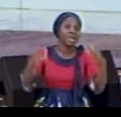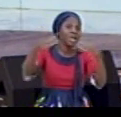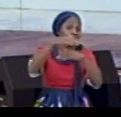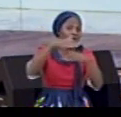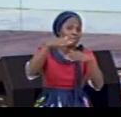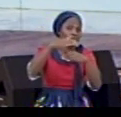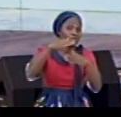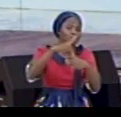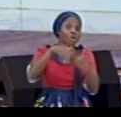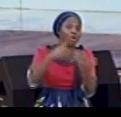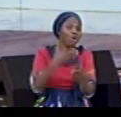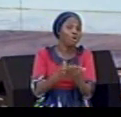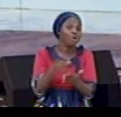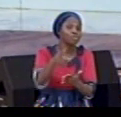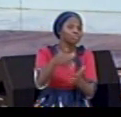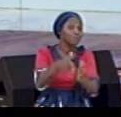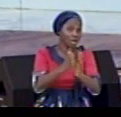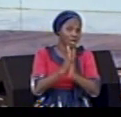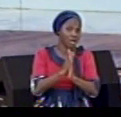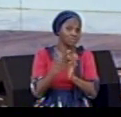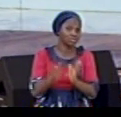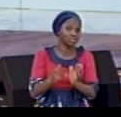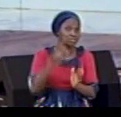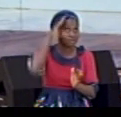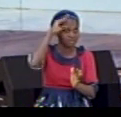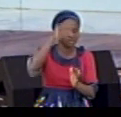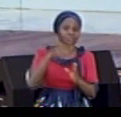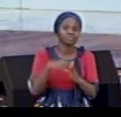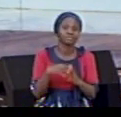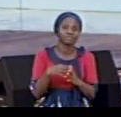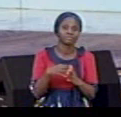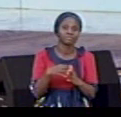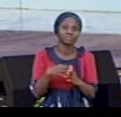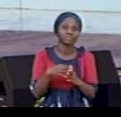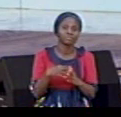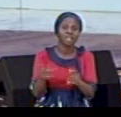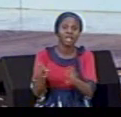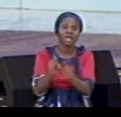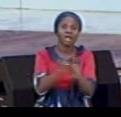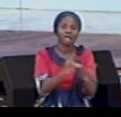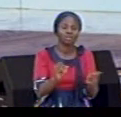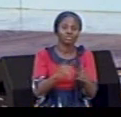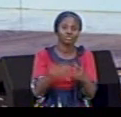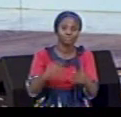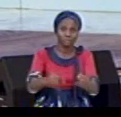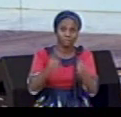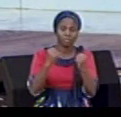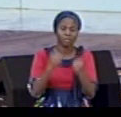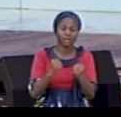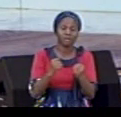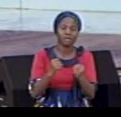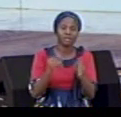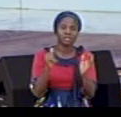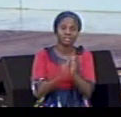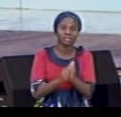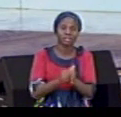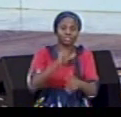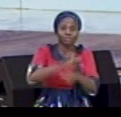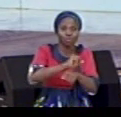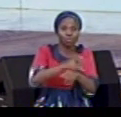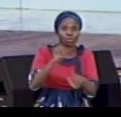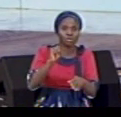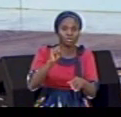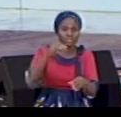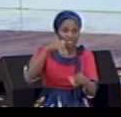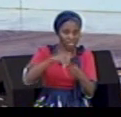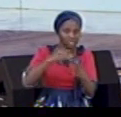above all you ask or think, according to the power that worketh